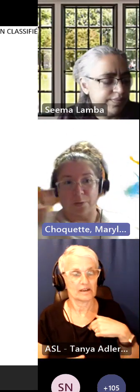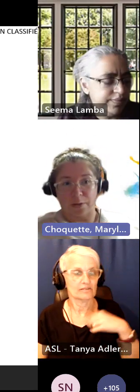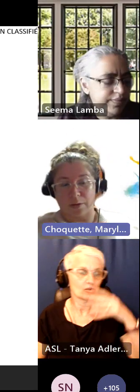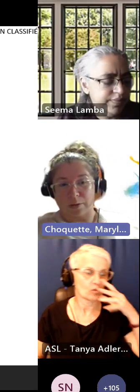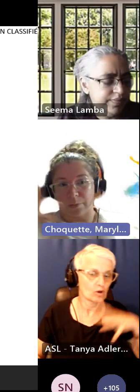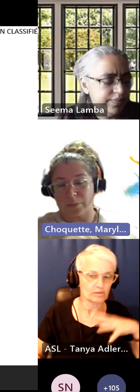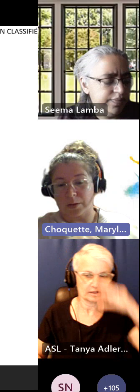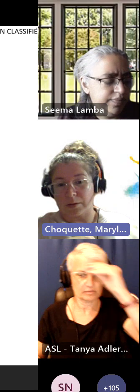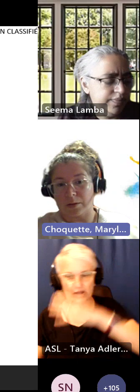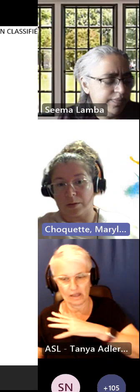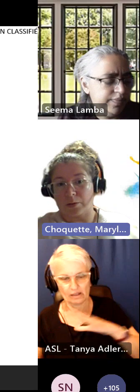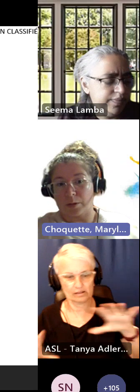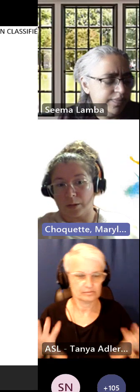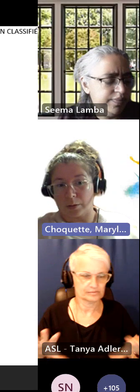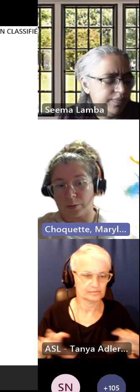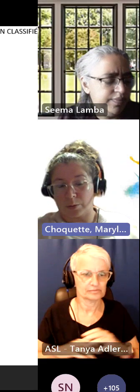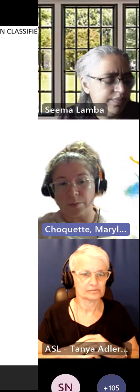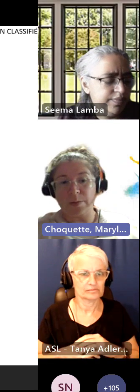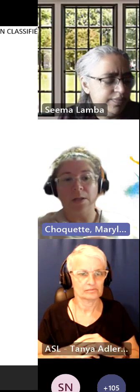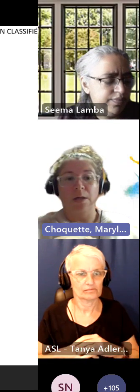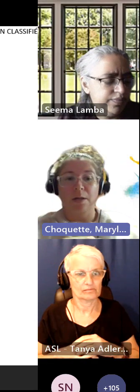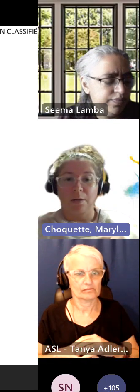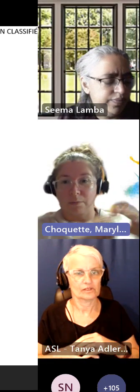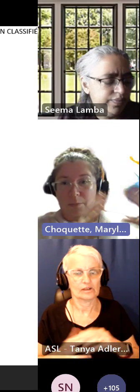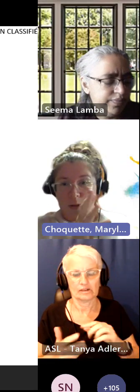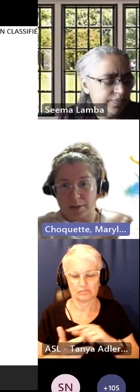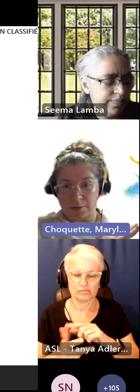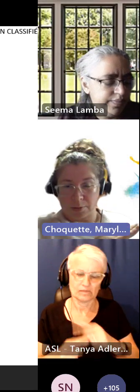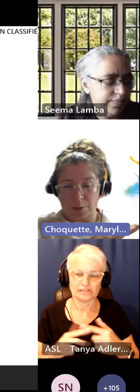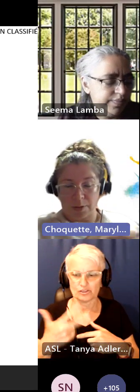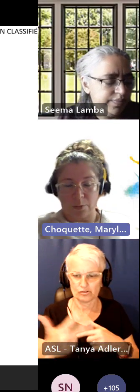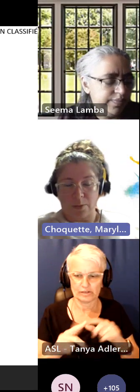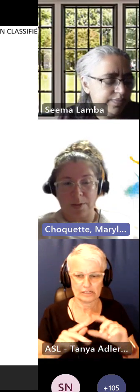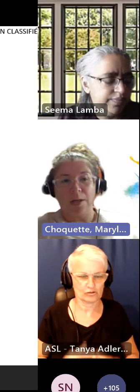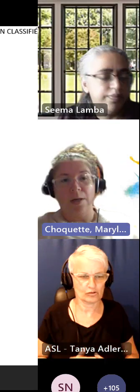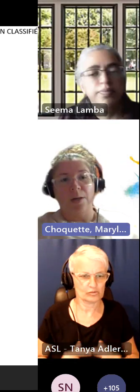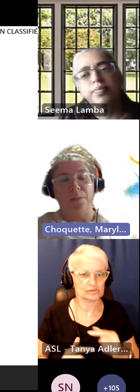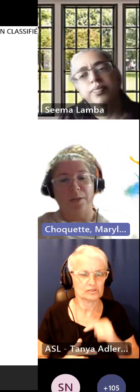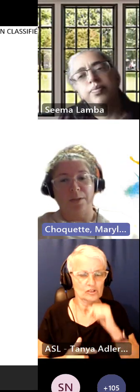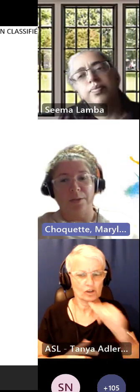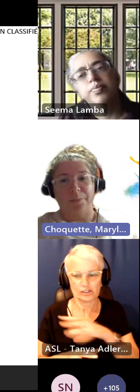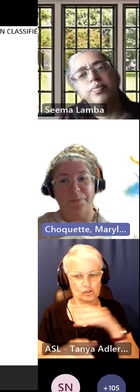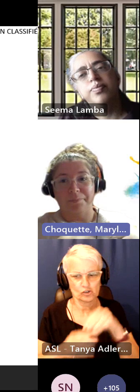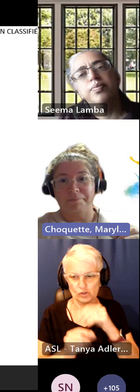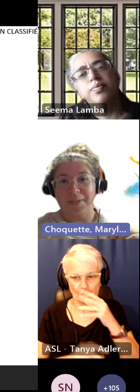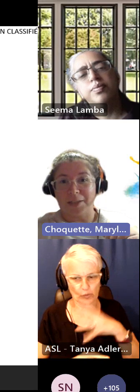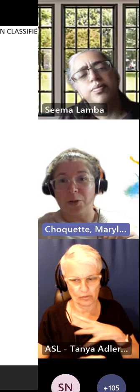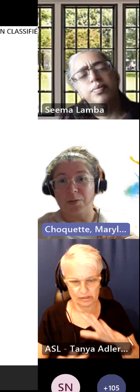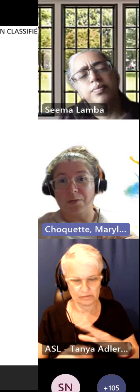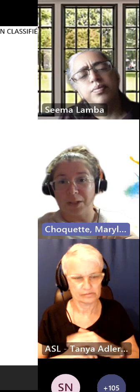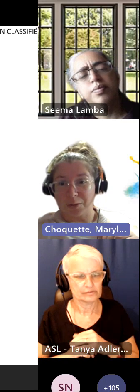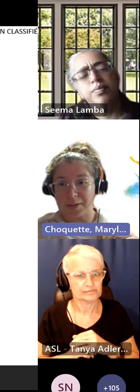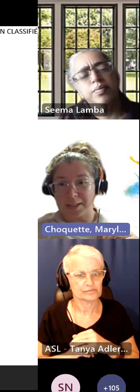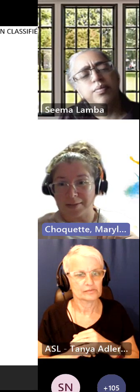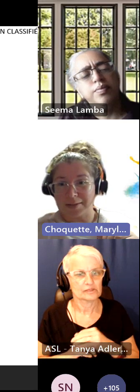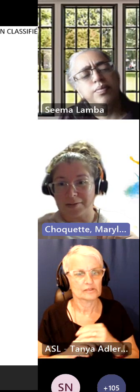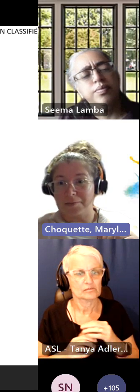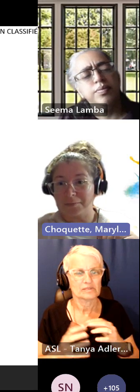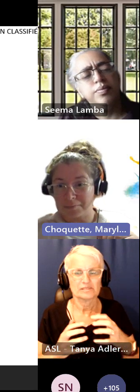male-female for the three other groups, excluding women. But in terms